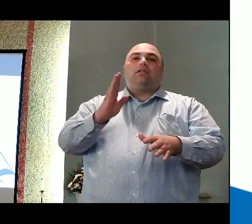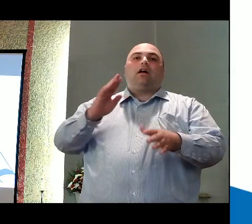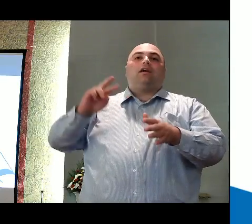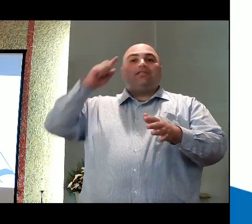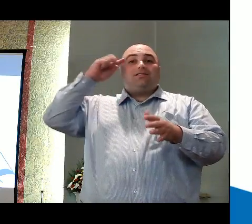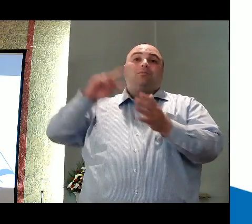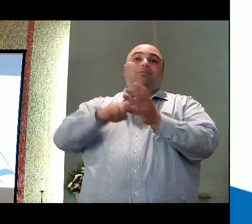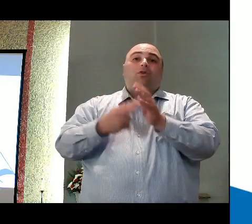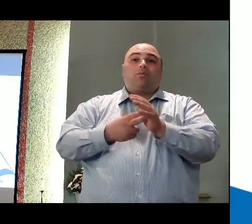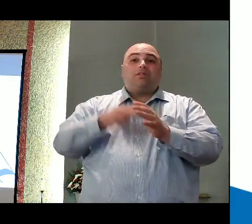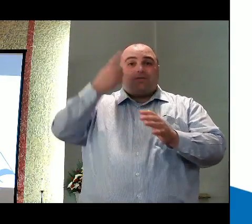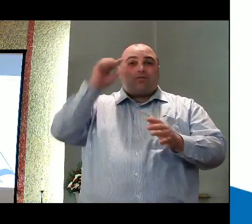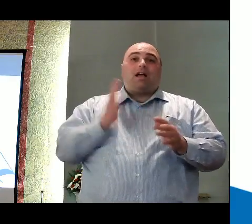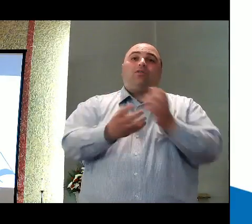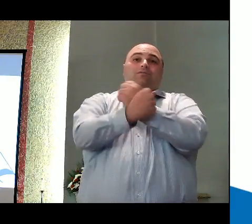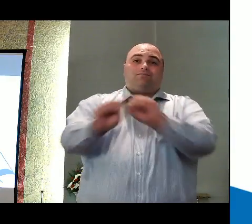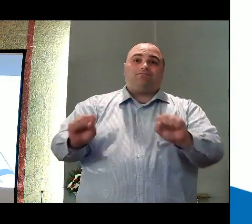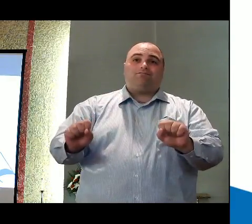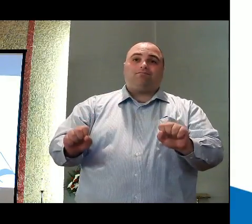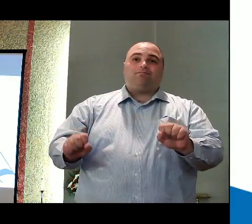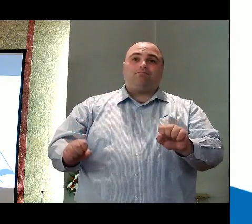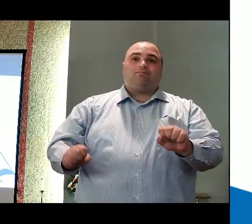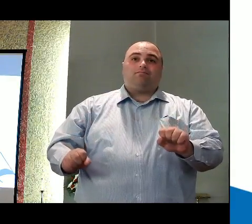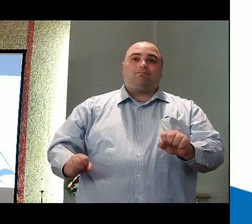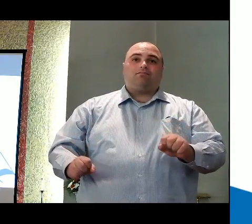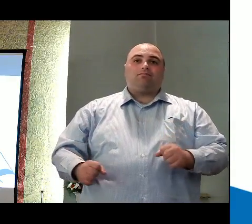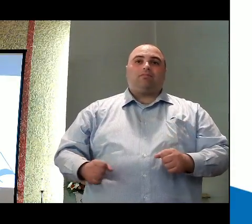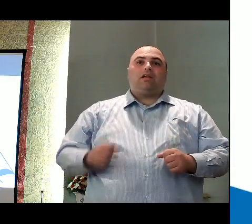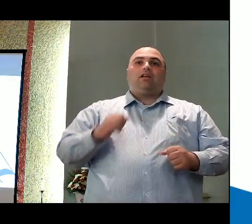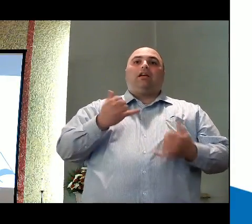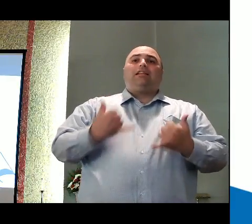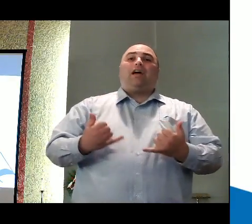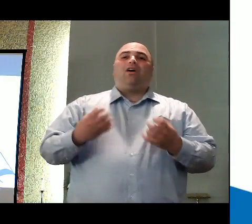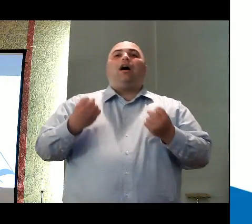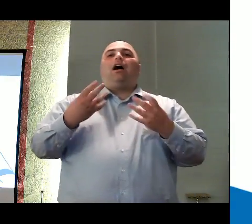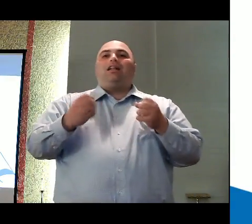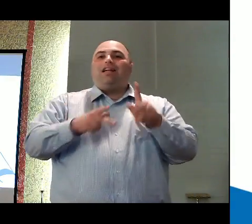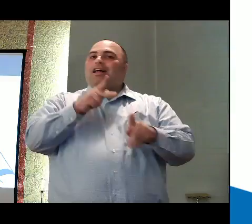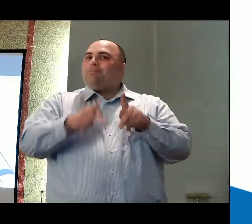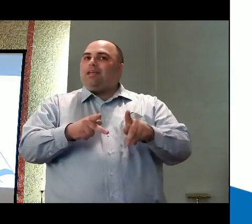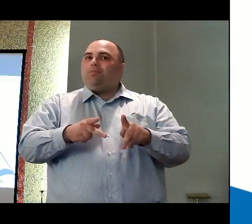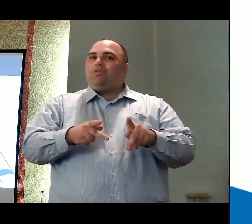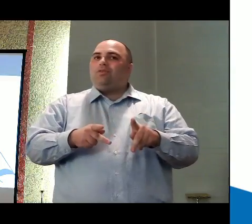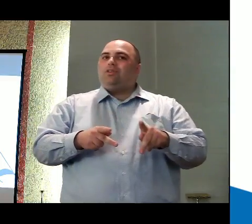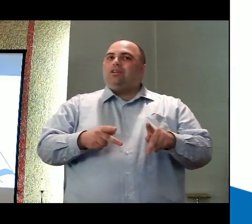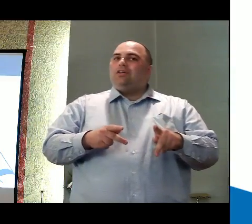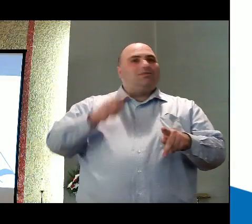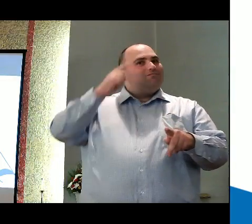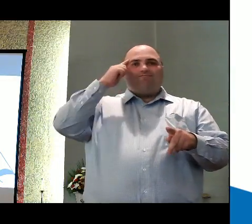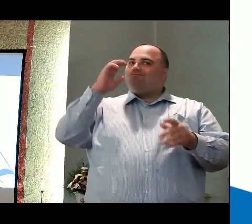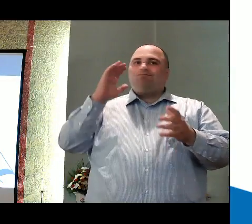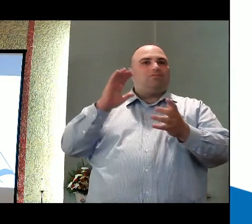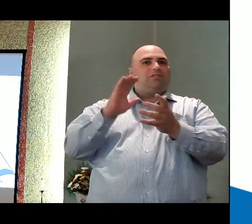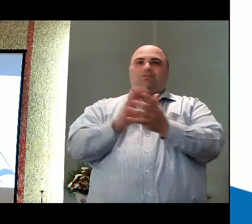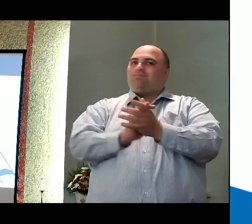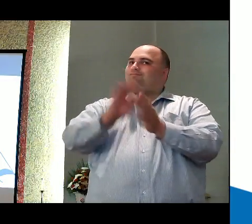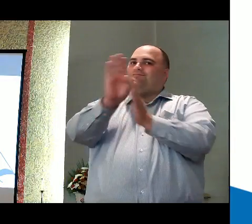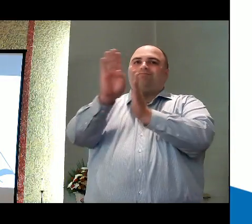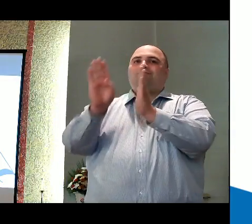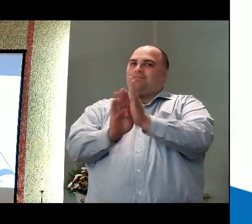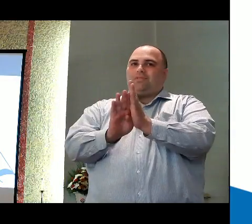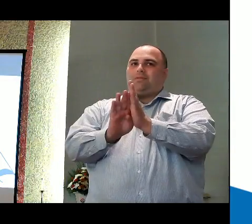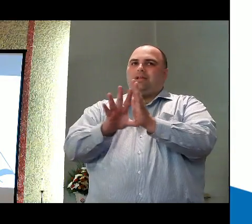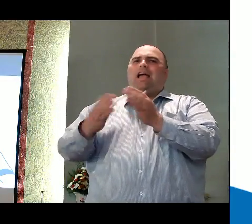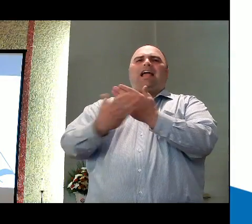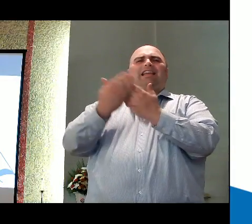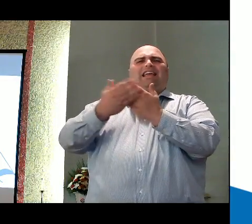complete. Now, skeptics who don't necessarily believe the Bible might say, well, oh, 2 Timothy, oh, it's easy to say